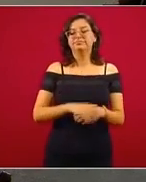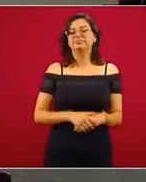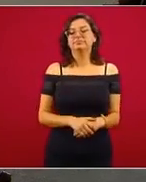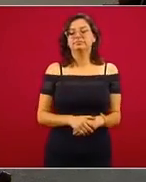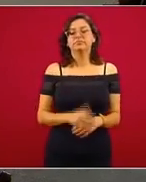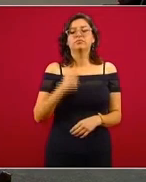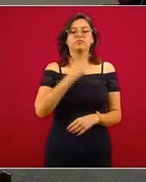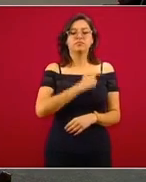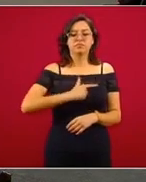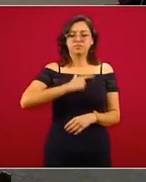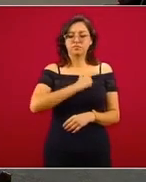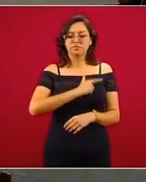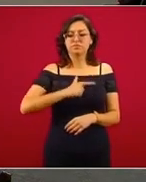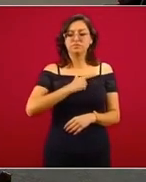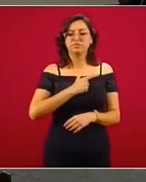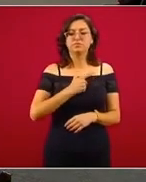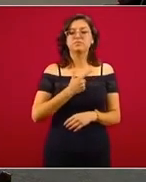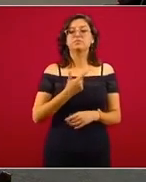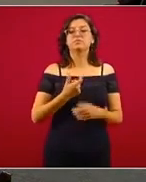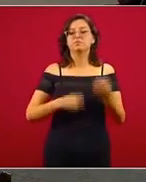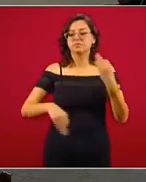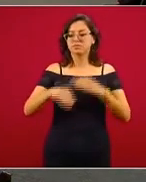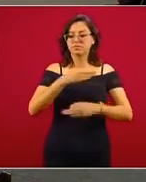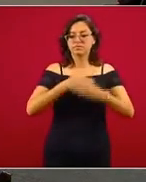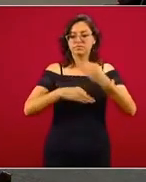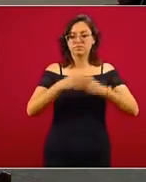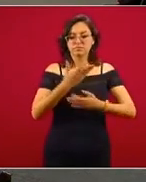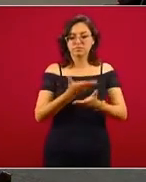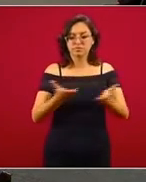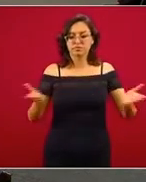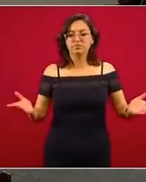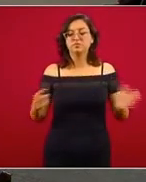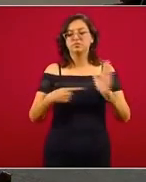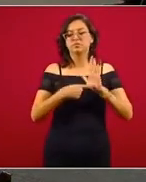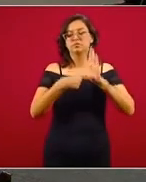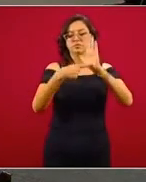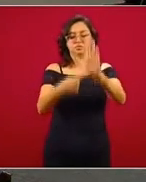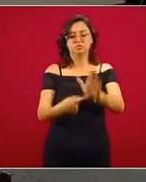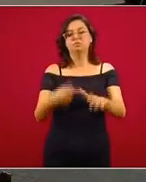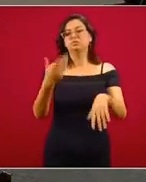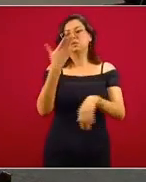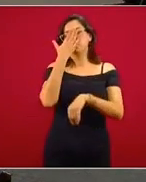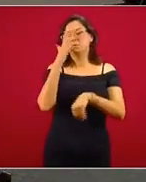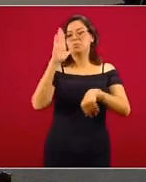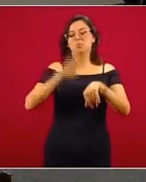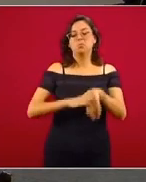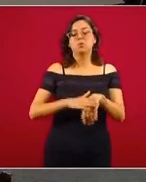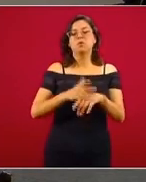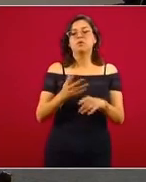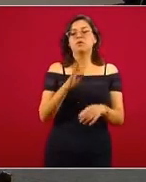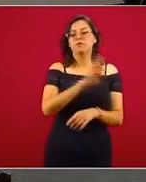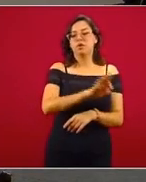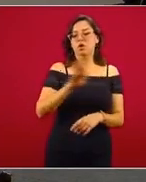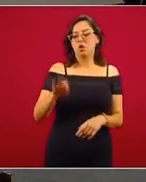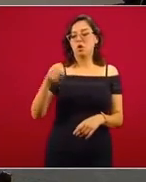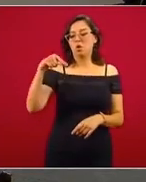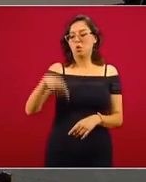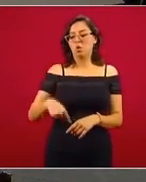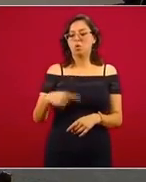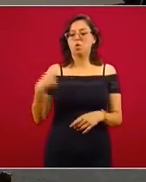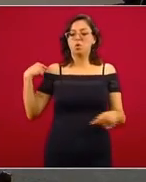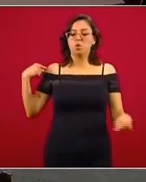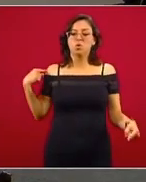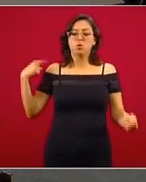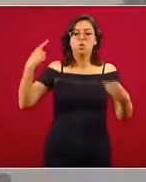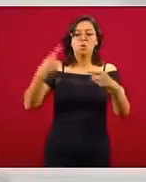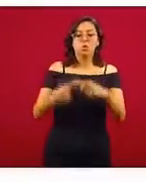todos. Thank you very Vamos much, a Deputy presentar Secretary. de Good repente evening, everyone. el Let's panorama, begin la with the conferencia en la que international nos encontramos landscape. el día de hoy en el día